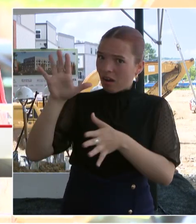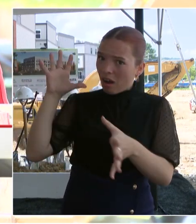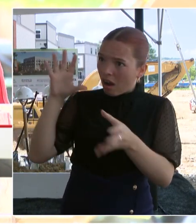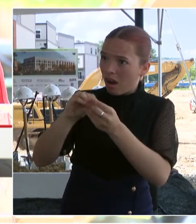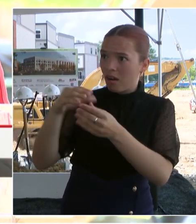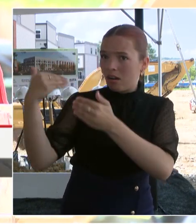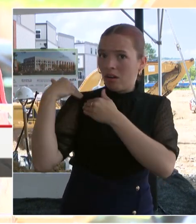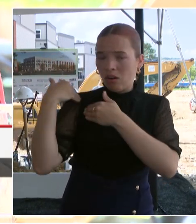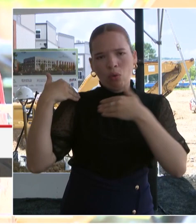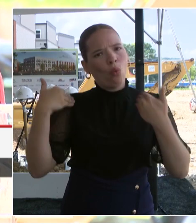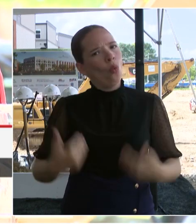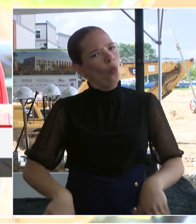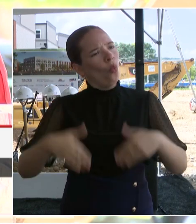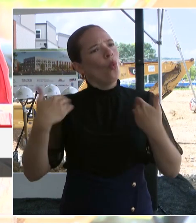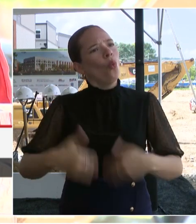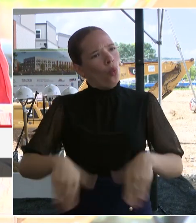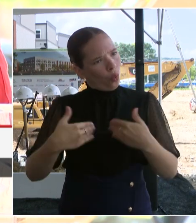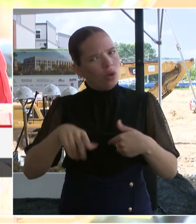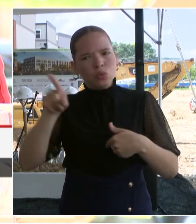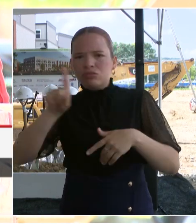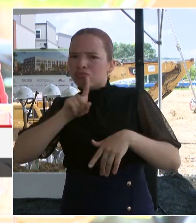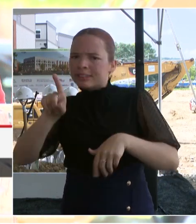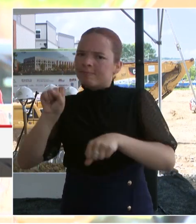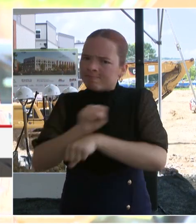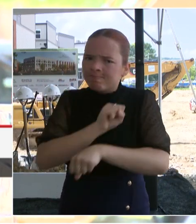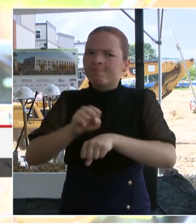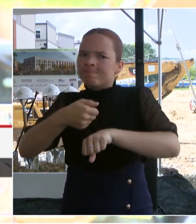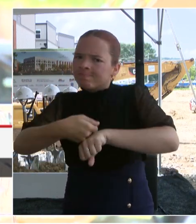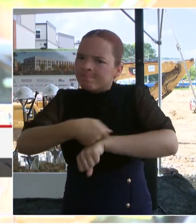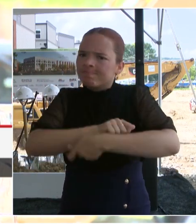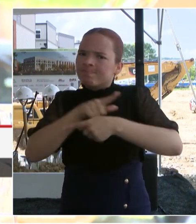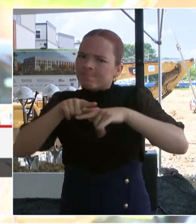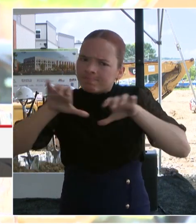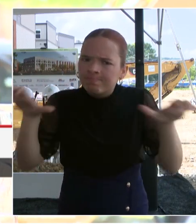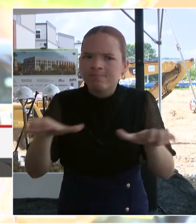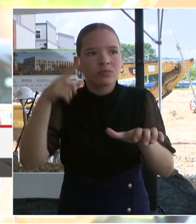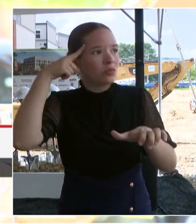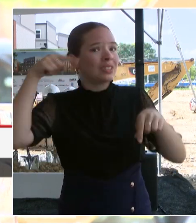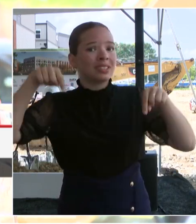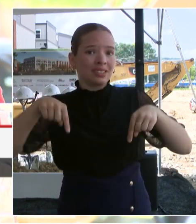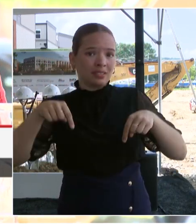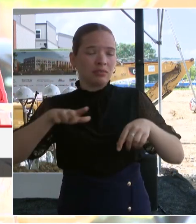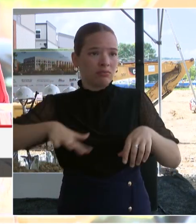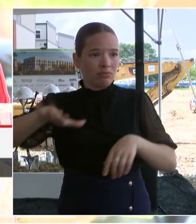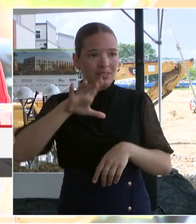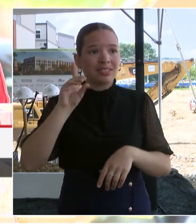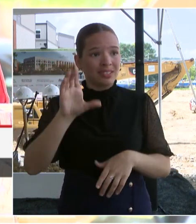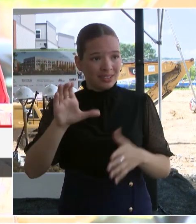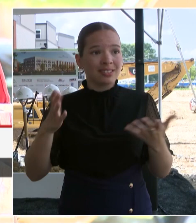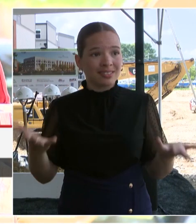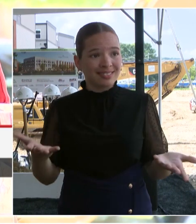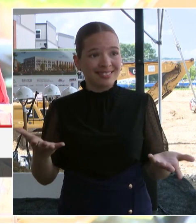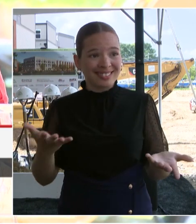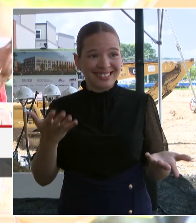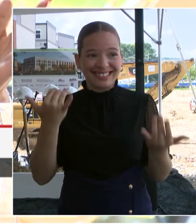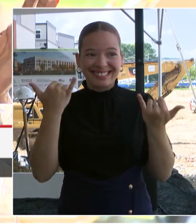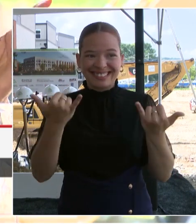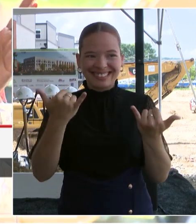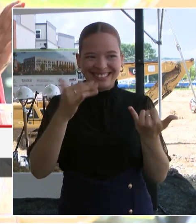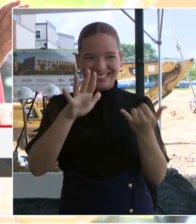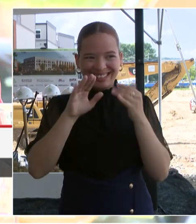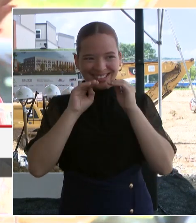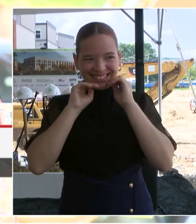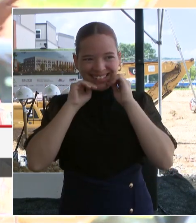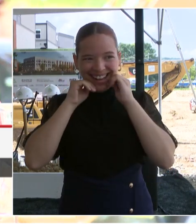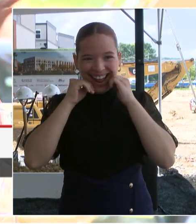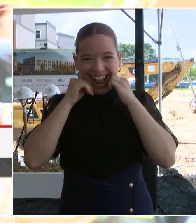with more than we can account for her smiles. So let's give her a big hand right